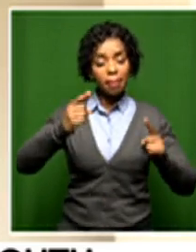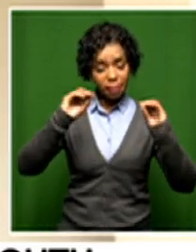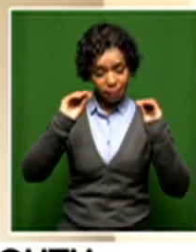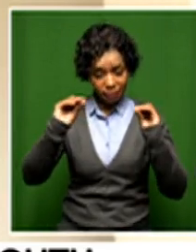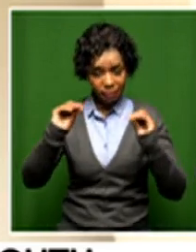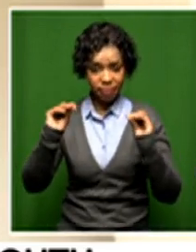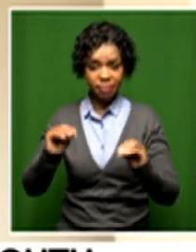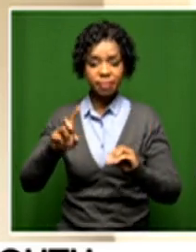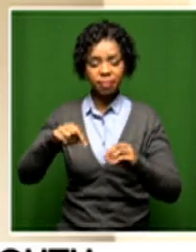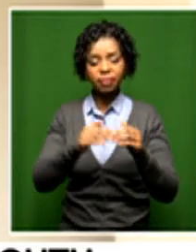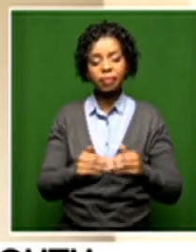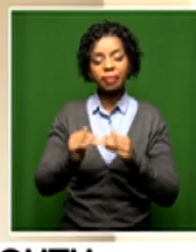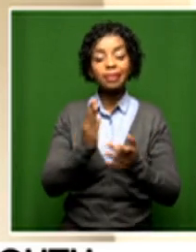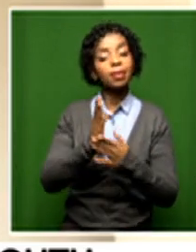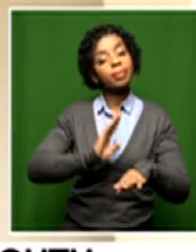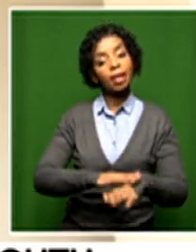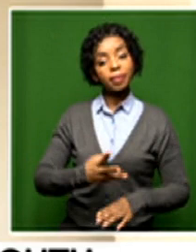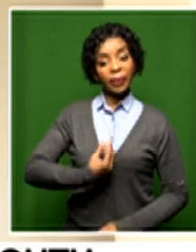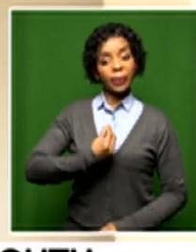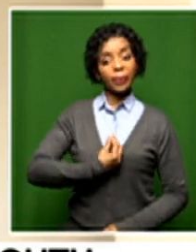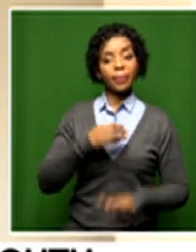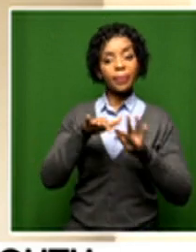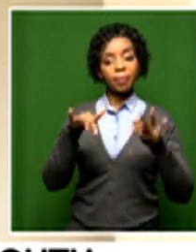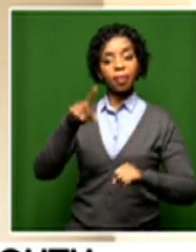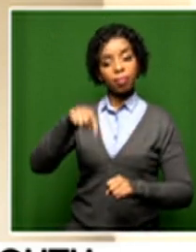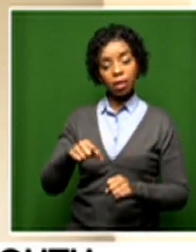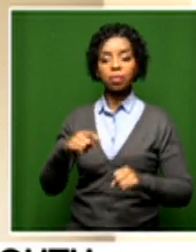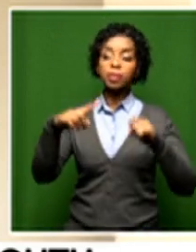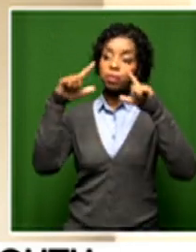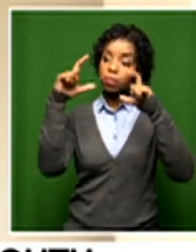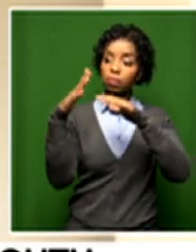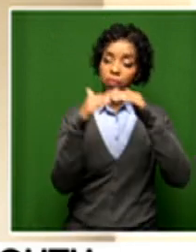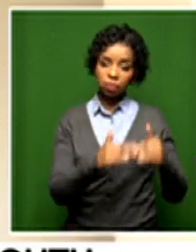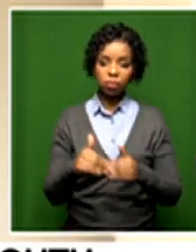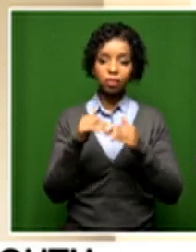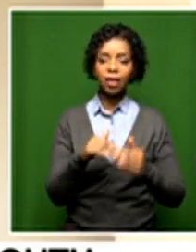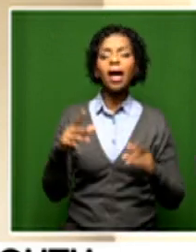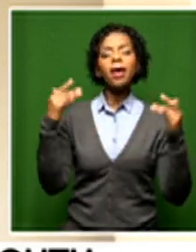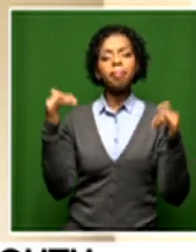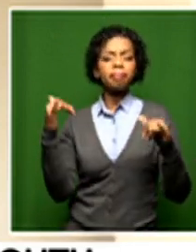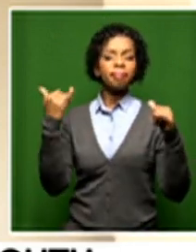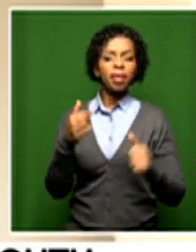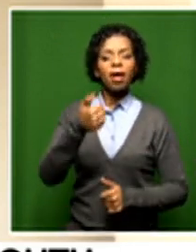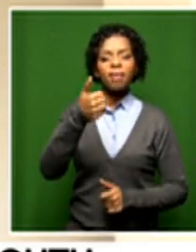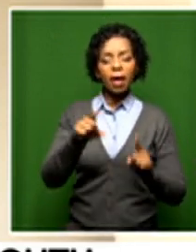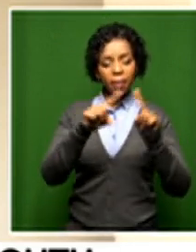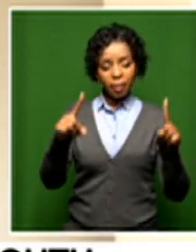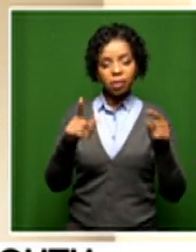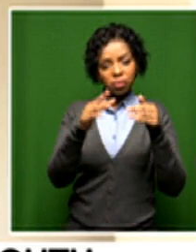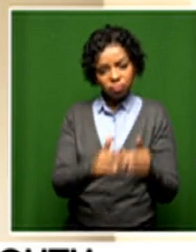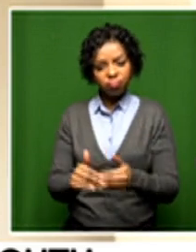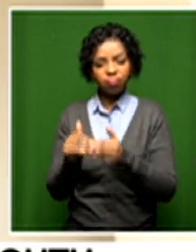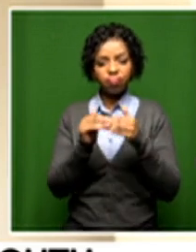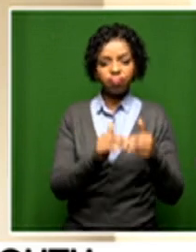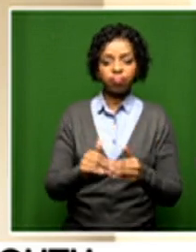some instances, it's young people that need to be made aware that you might have fun, but please keep it within the rules so that we